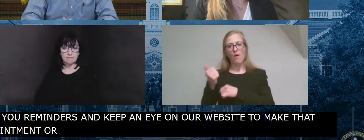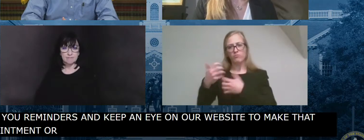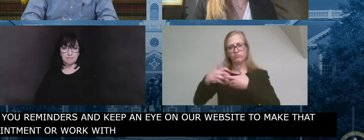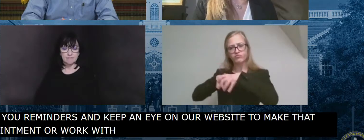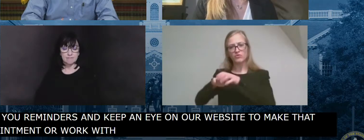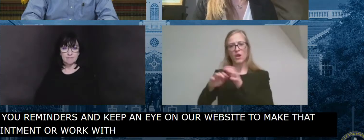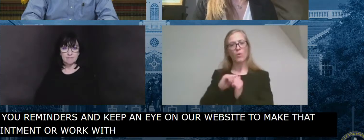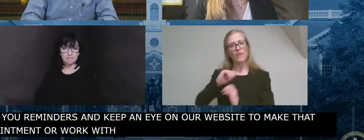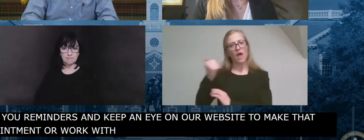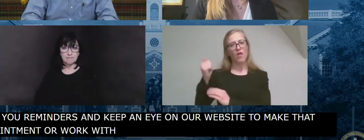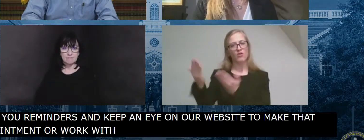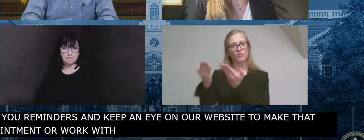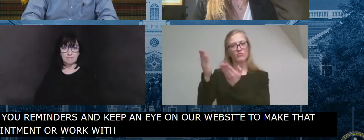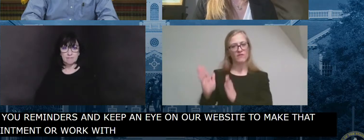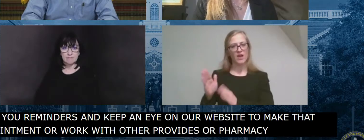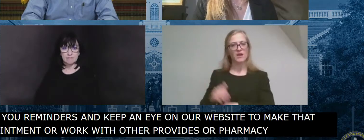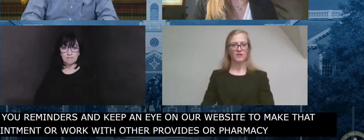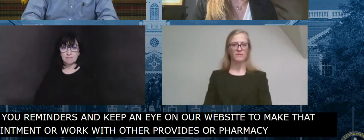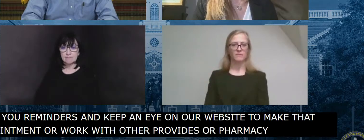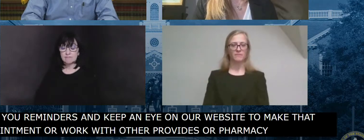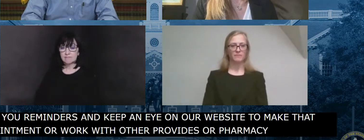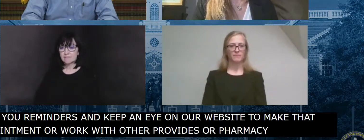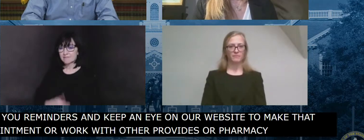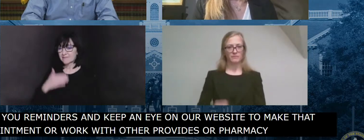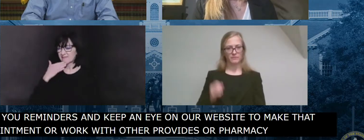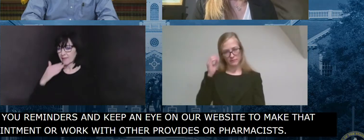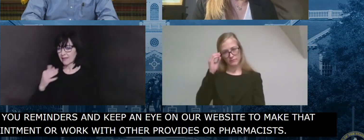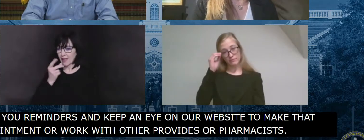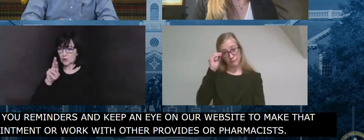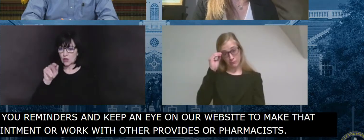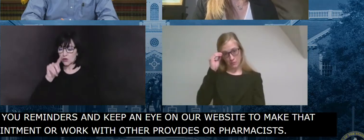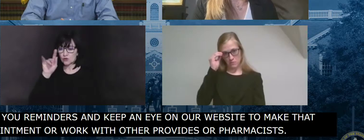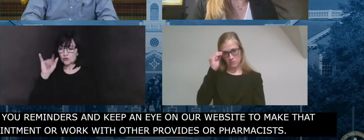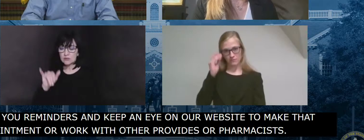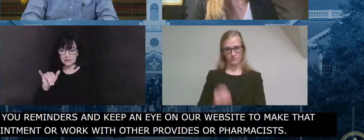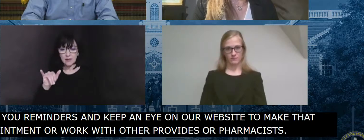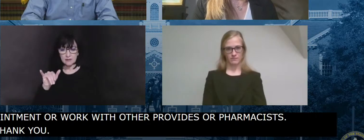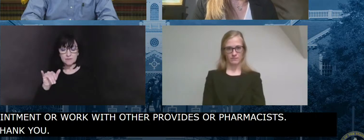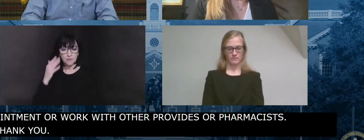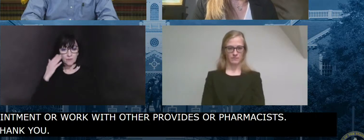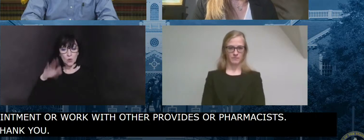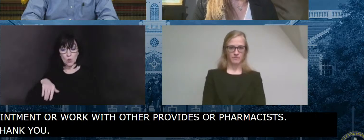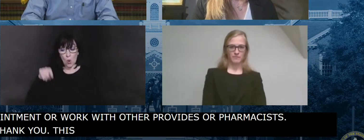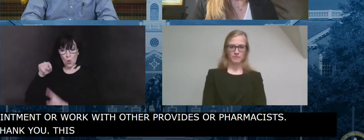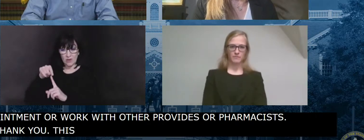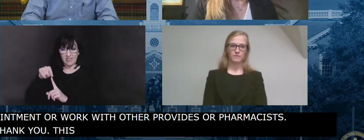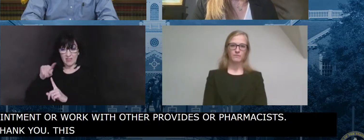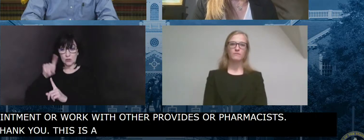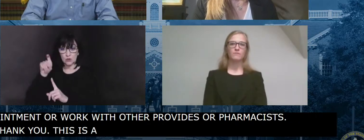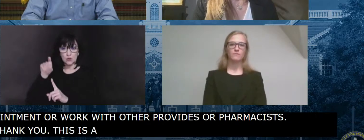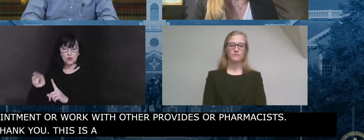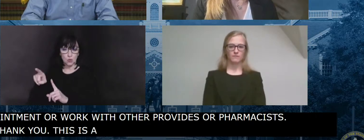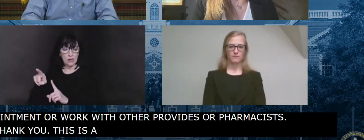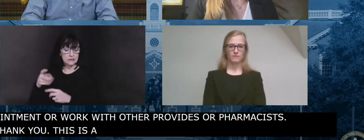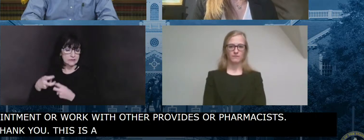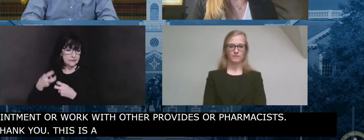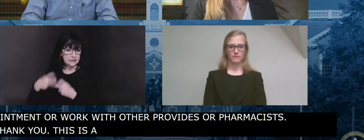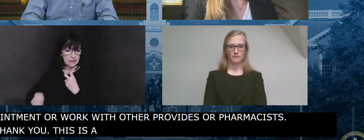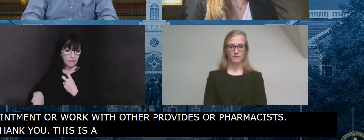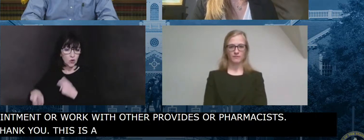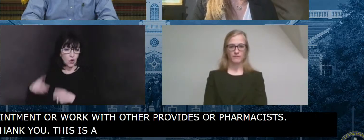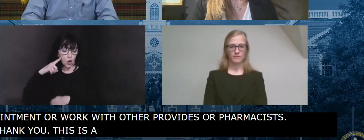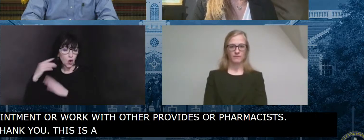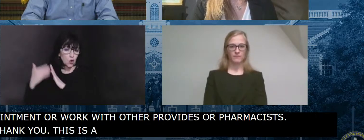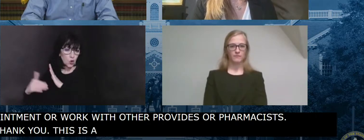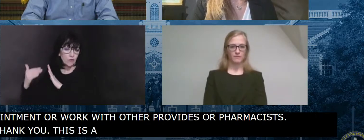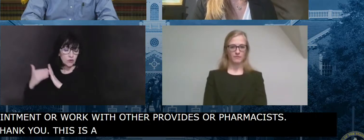pharmacists. Thank you, Dr. Rattay. I know this is a difficult question that we've heard a number of times. Robert, in